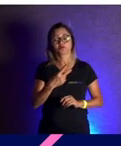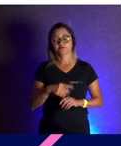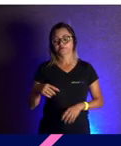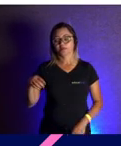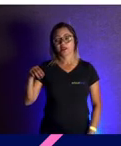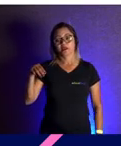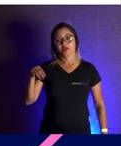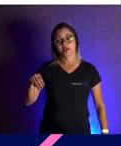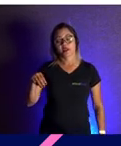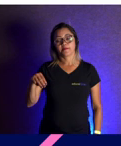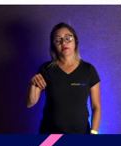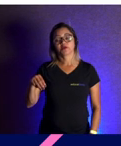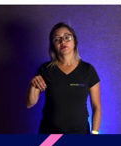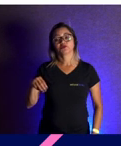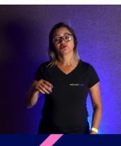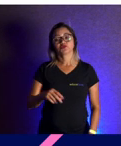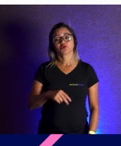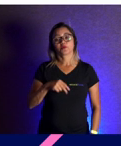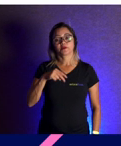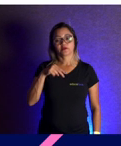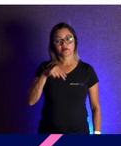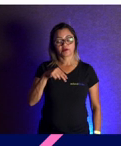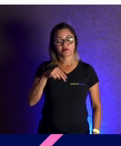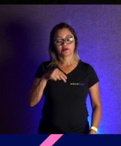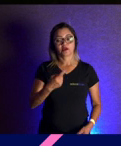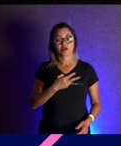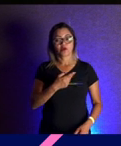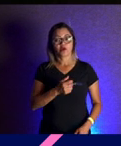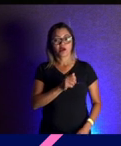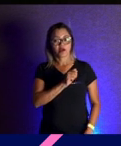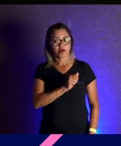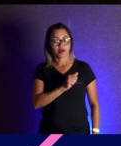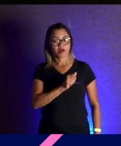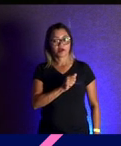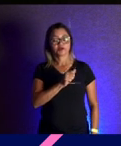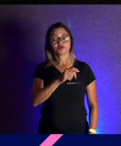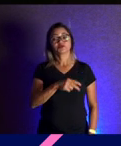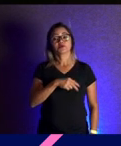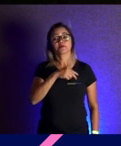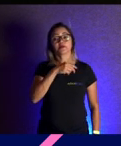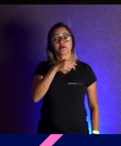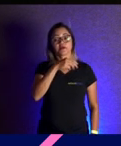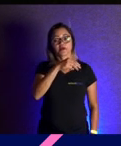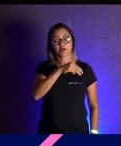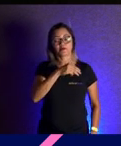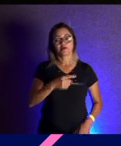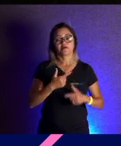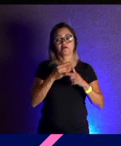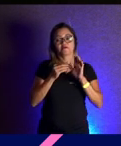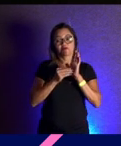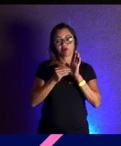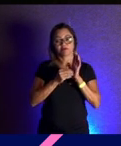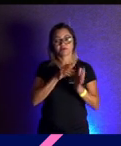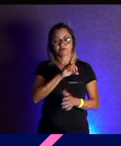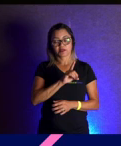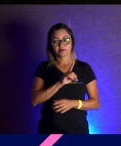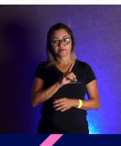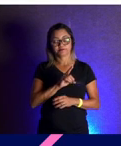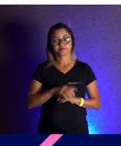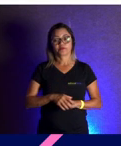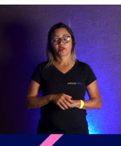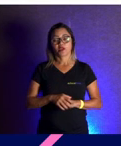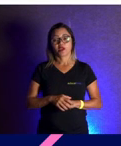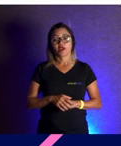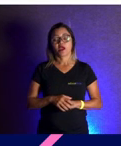it's also equal to a over m times b over n. Now we have an equation. We do some very simple algebra. We multiply both sides by